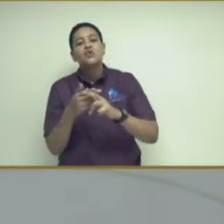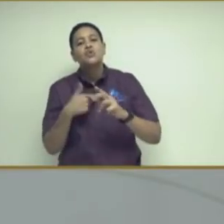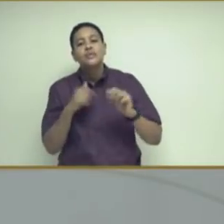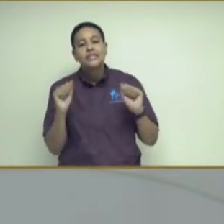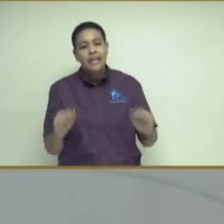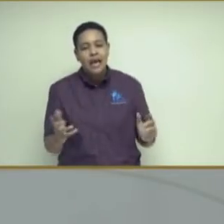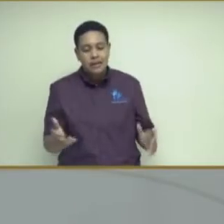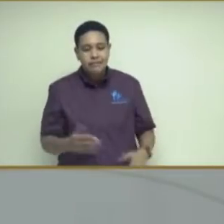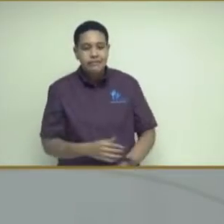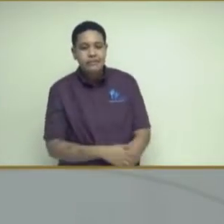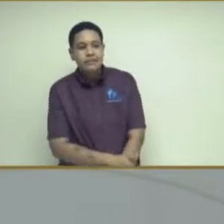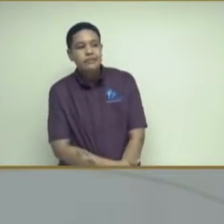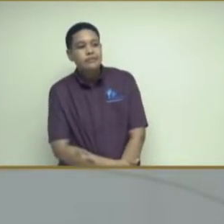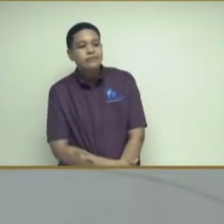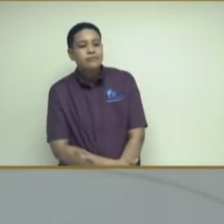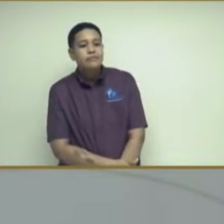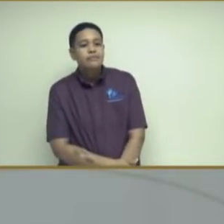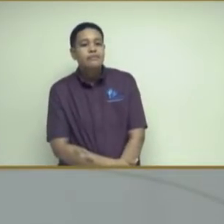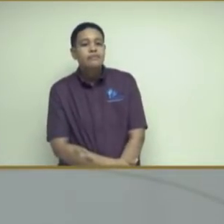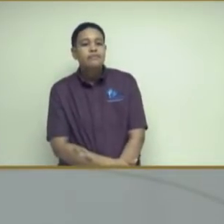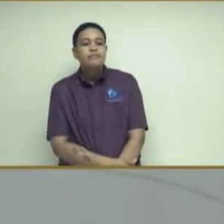can.